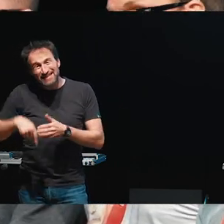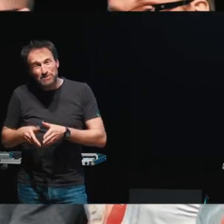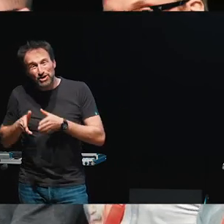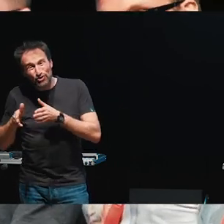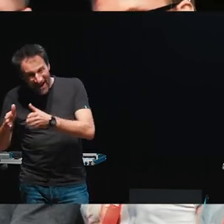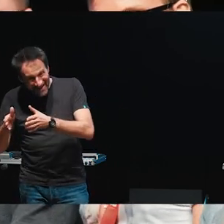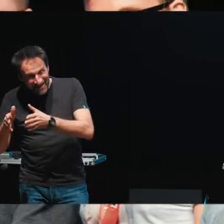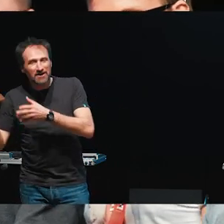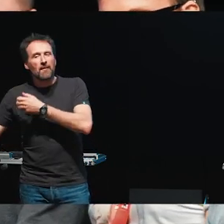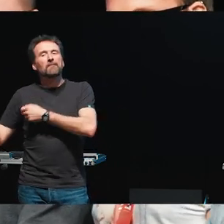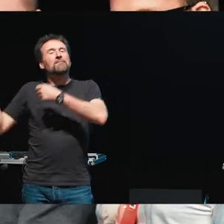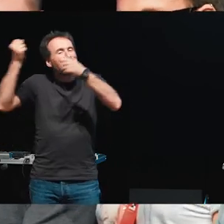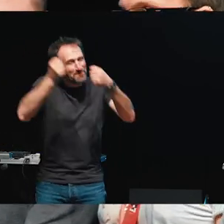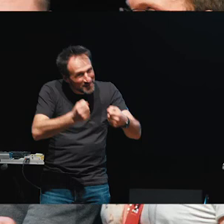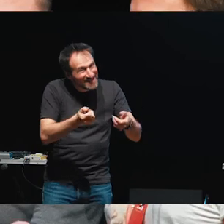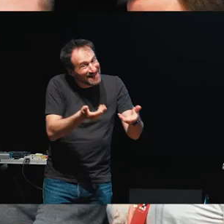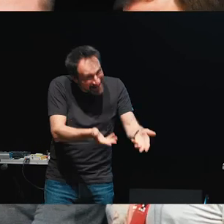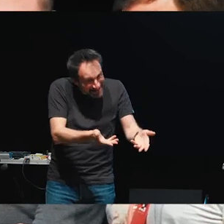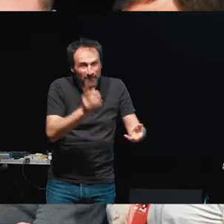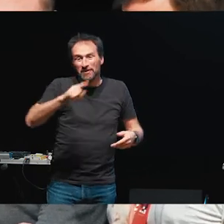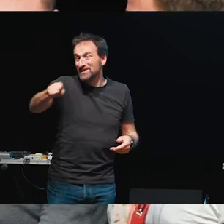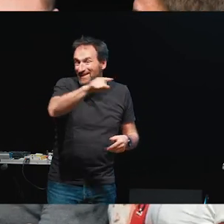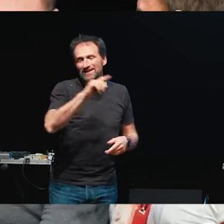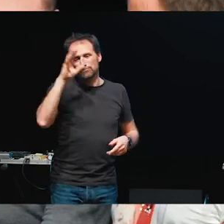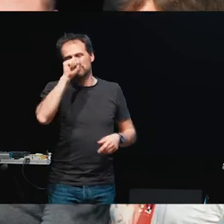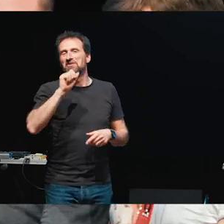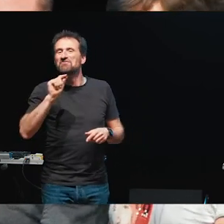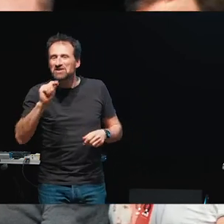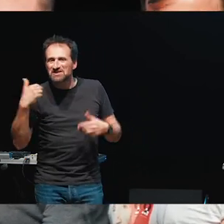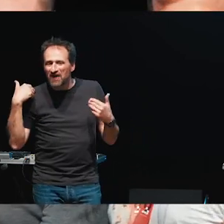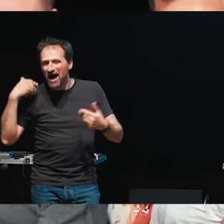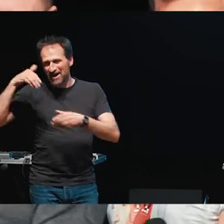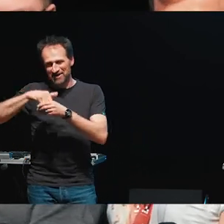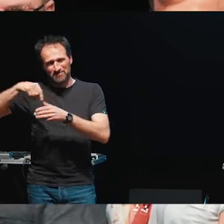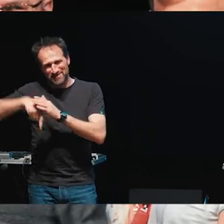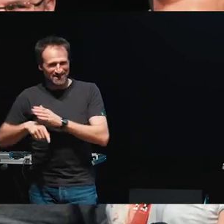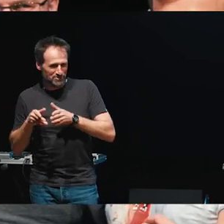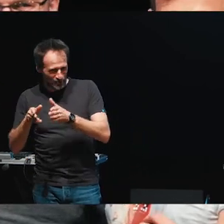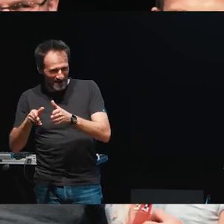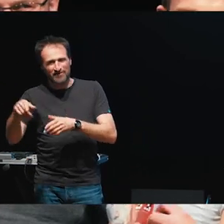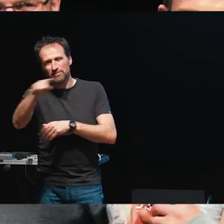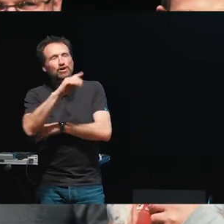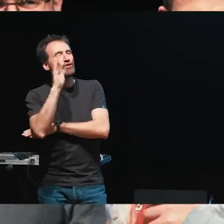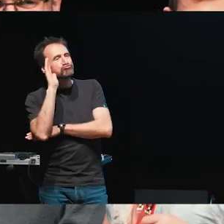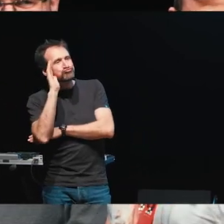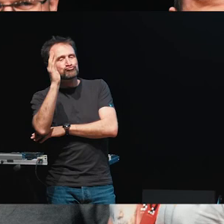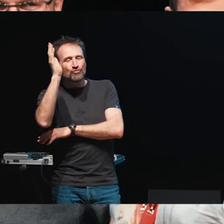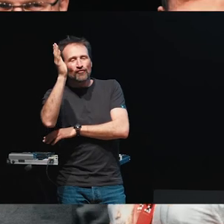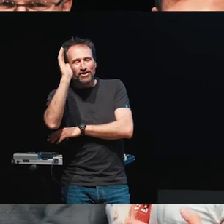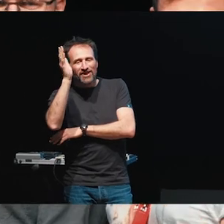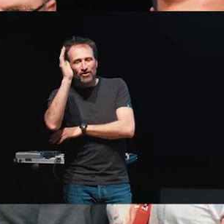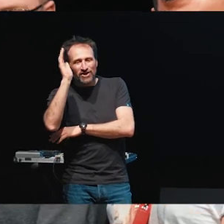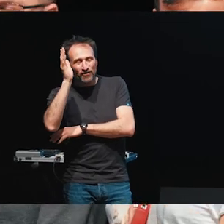here and let you all know what happened in the DeepTrack while you were listening to those talks here, and they were so